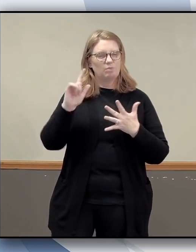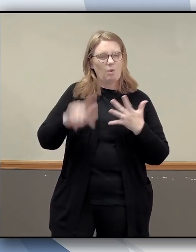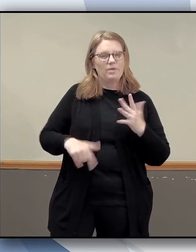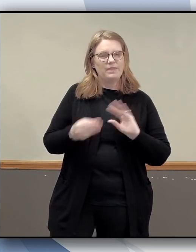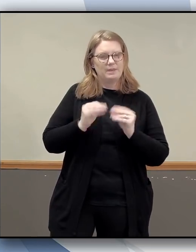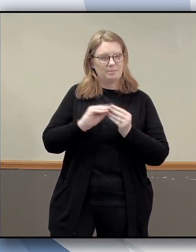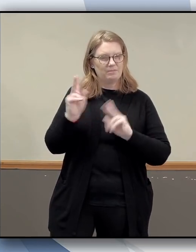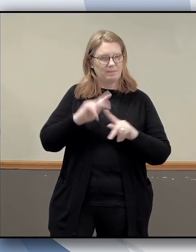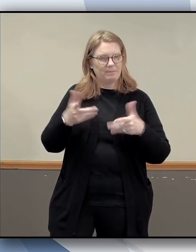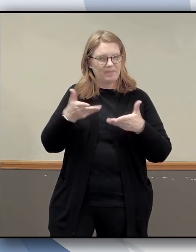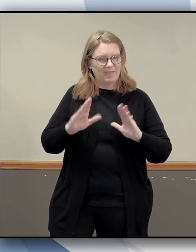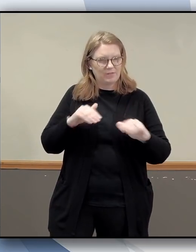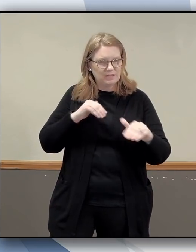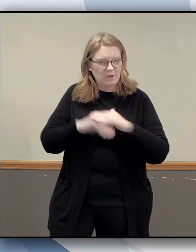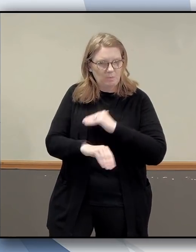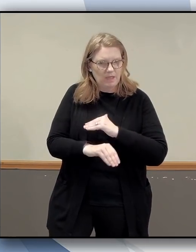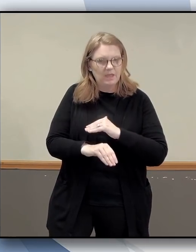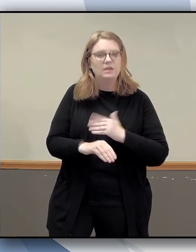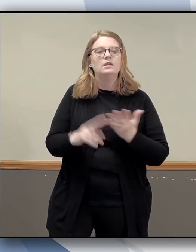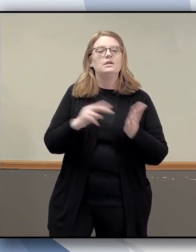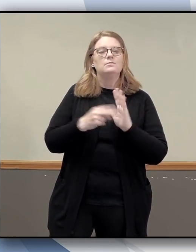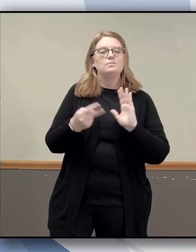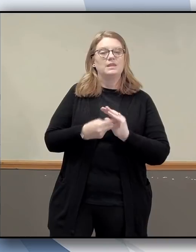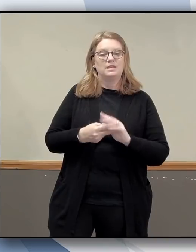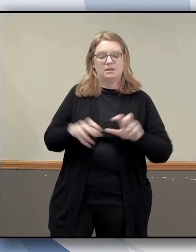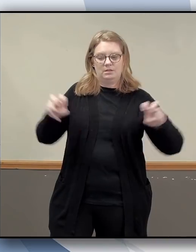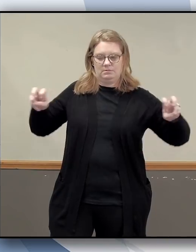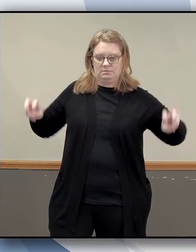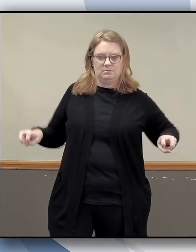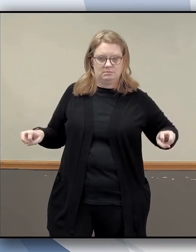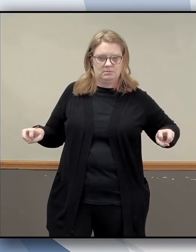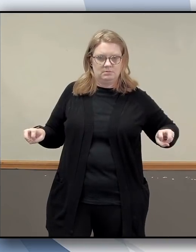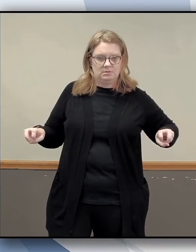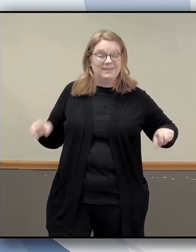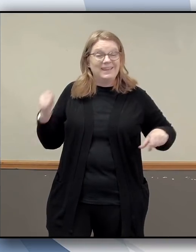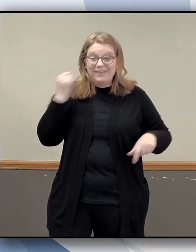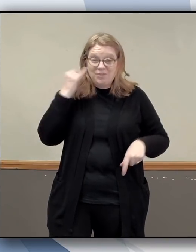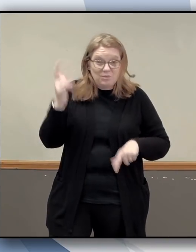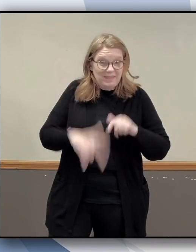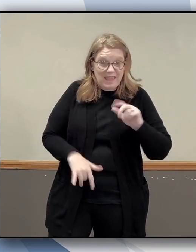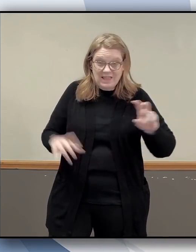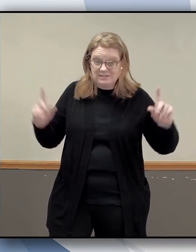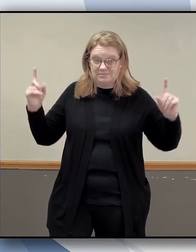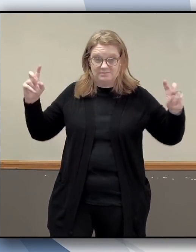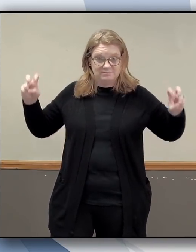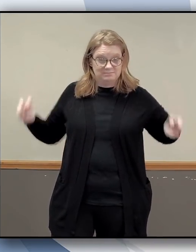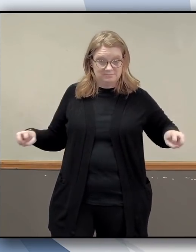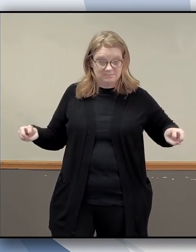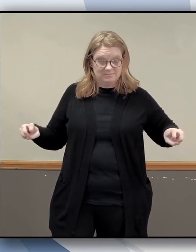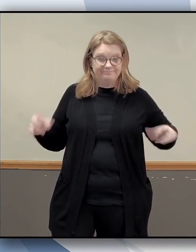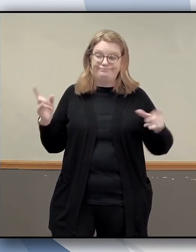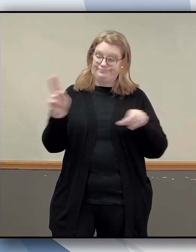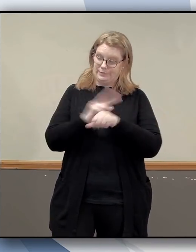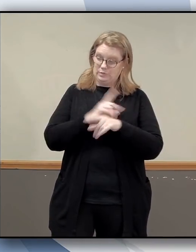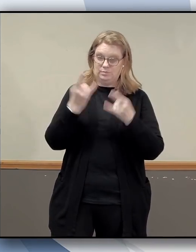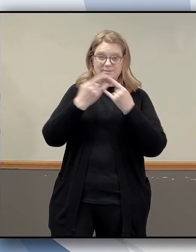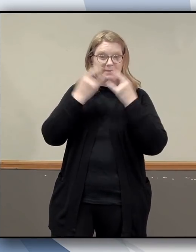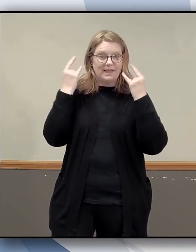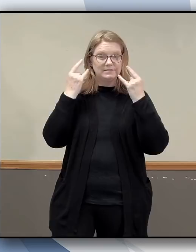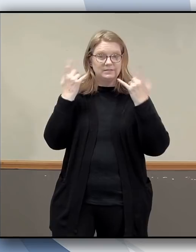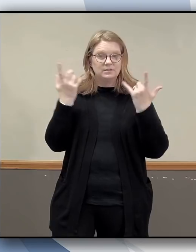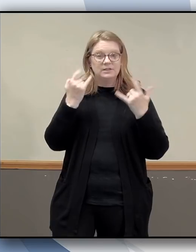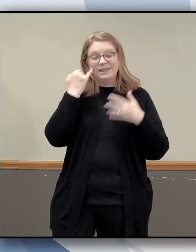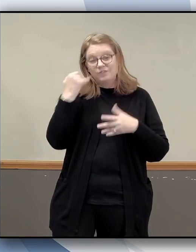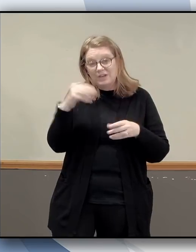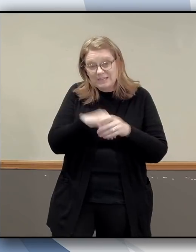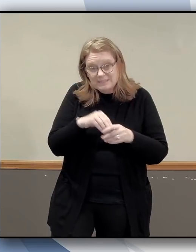is about preventing transmission. Both of those things, if you cannot socially distance, then use a mask. And so again, if you're